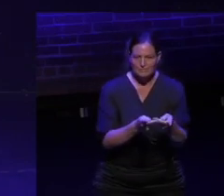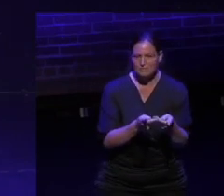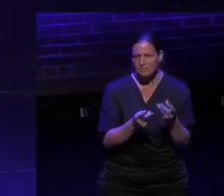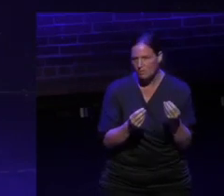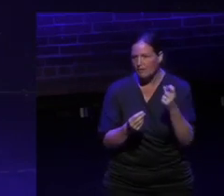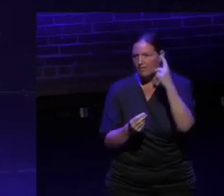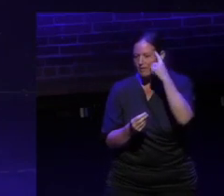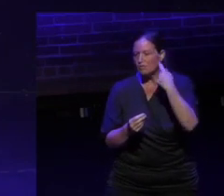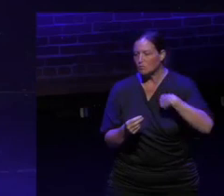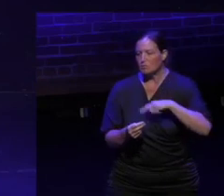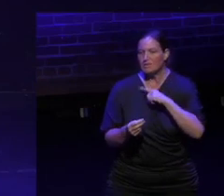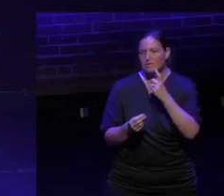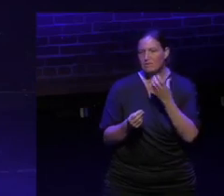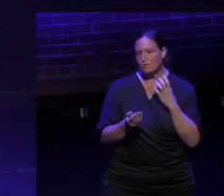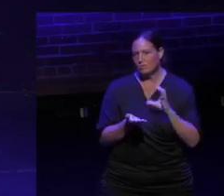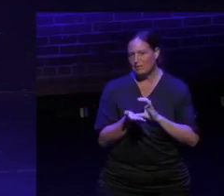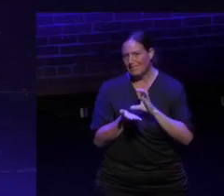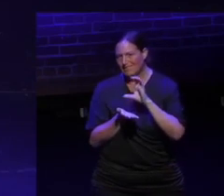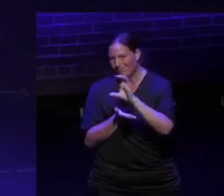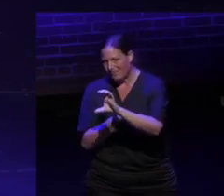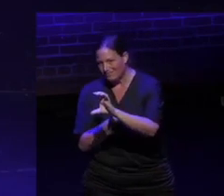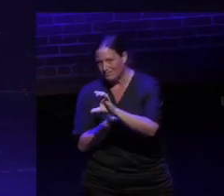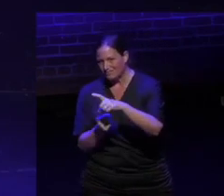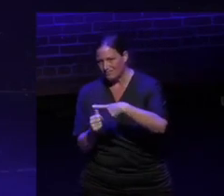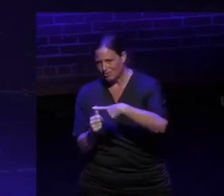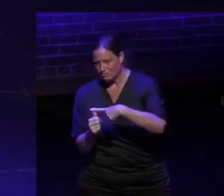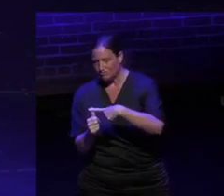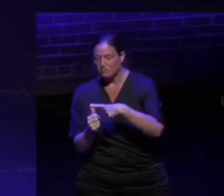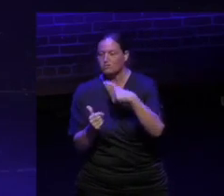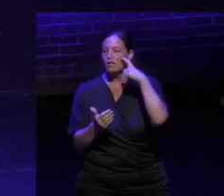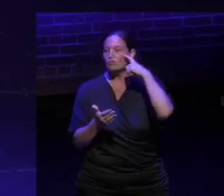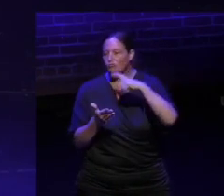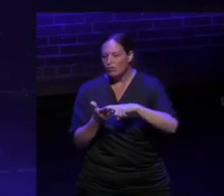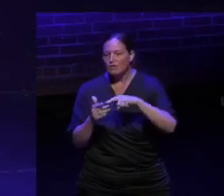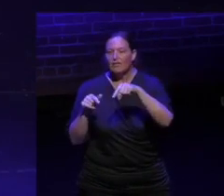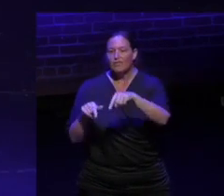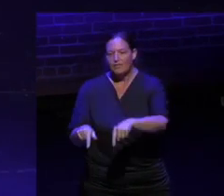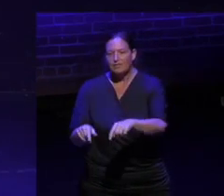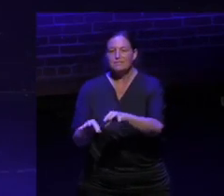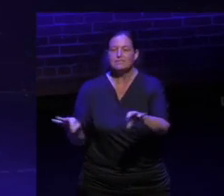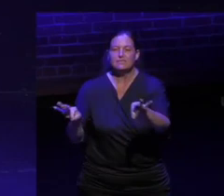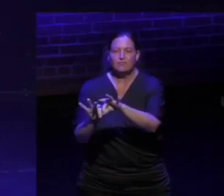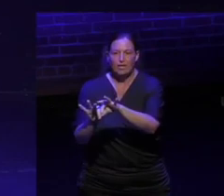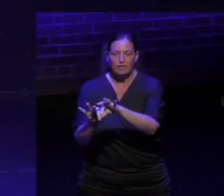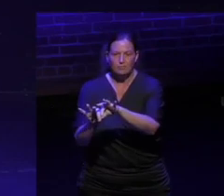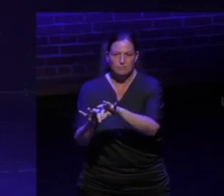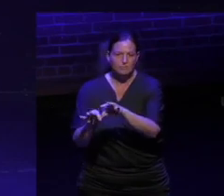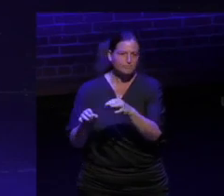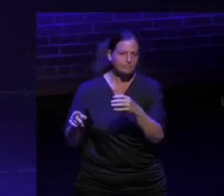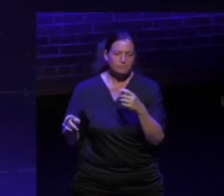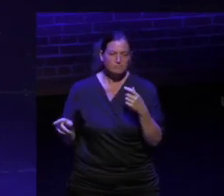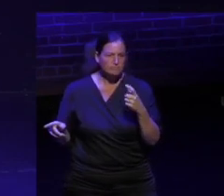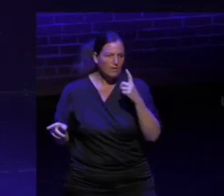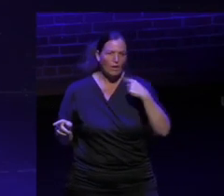commitment to invest first, right? To recognize that this is going to be valuable to an organization. We recently redid a whole